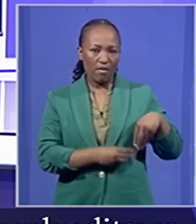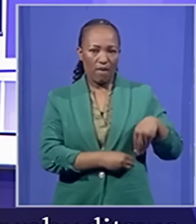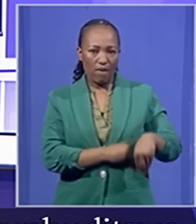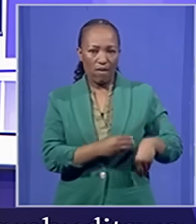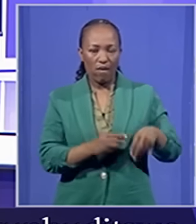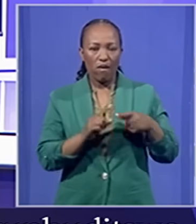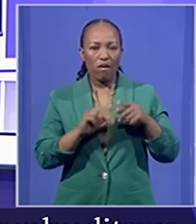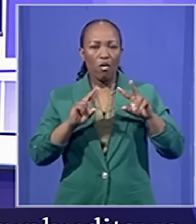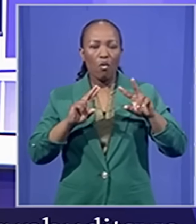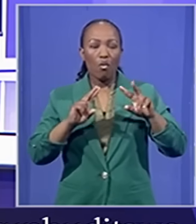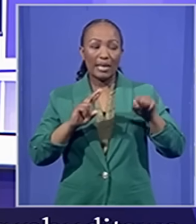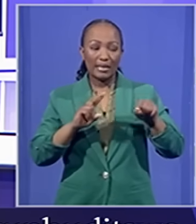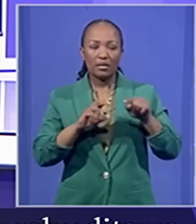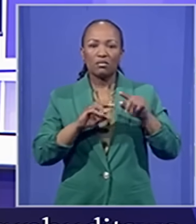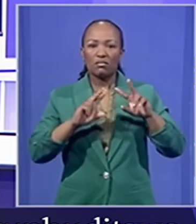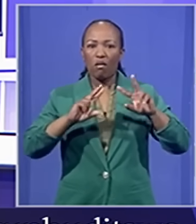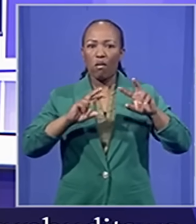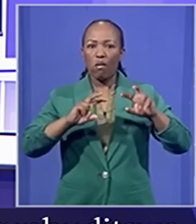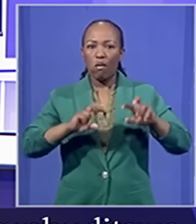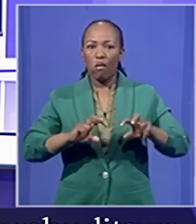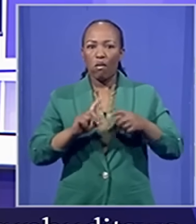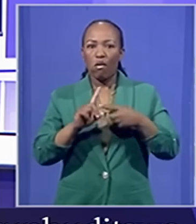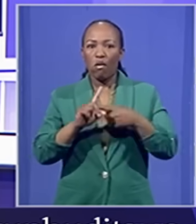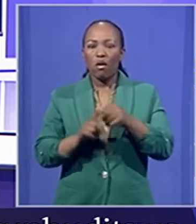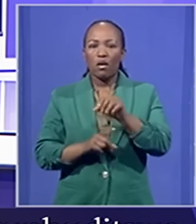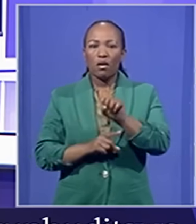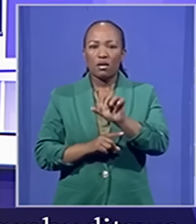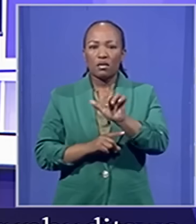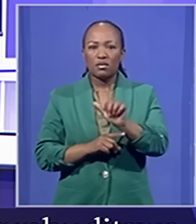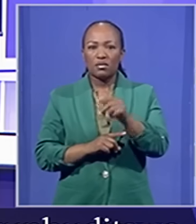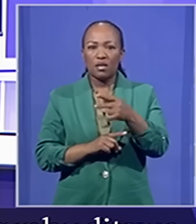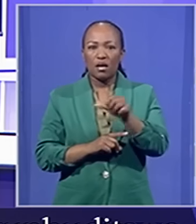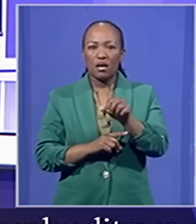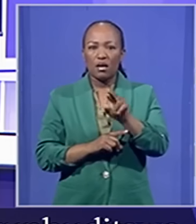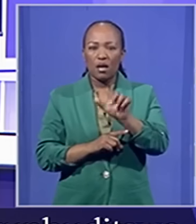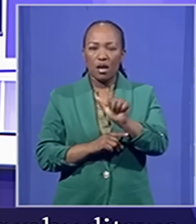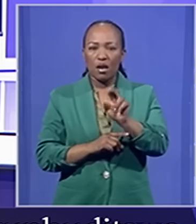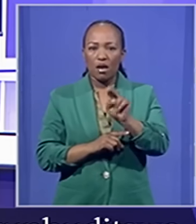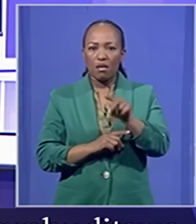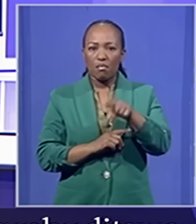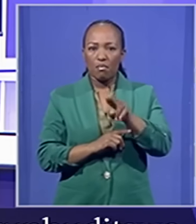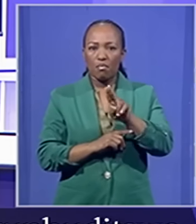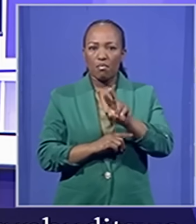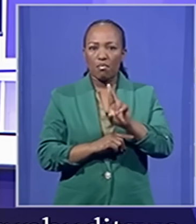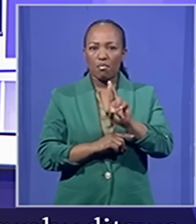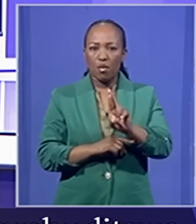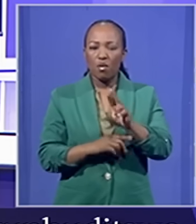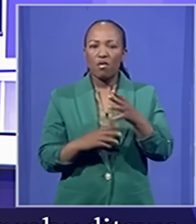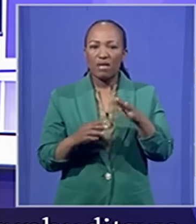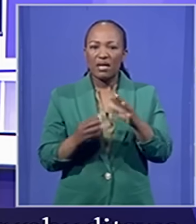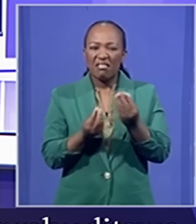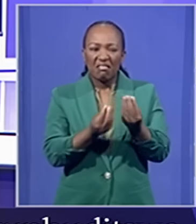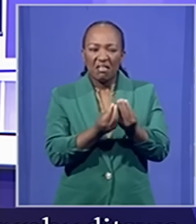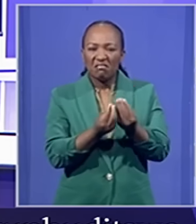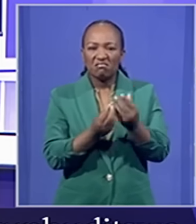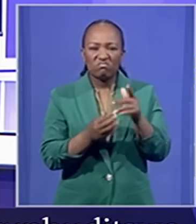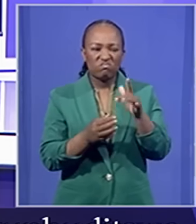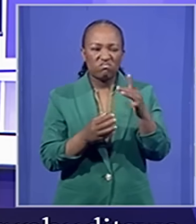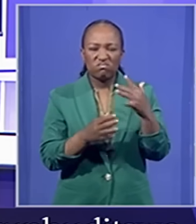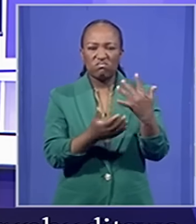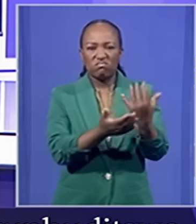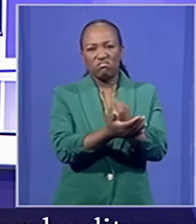legae la barwa ba ga Gupta ka kwa Saharanpur go begwa fa batlhankedi ba gapile ditlankana le dikgatiso tsa digital tseo